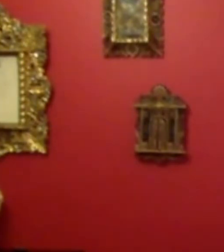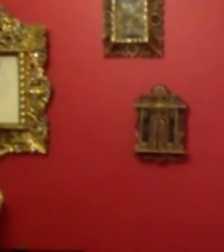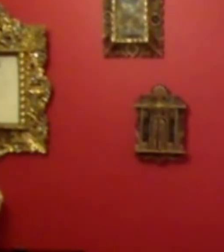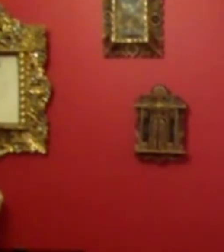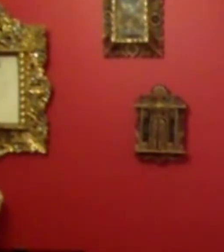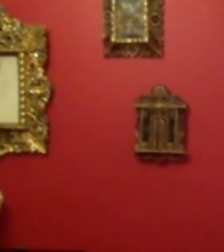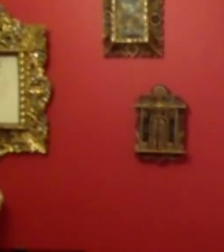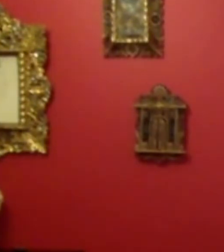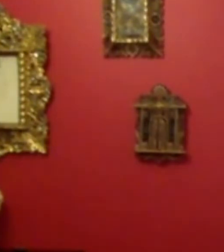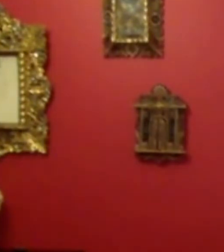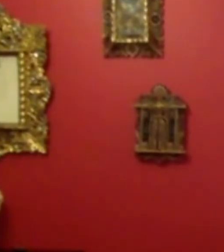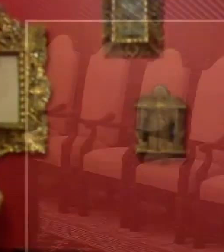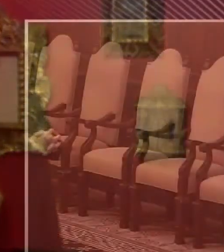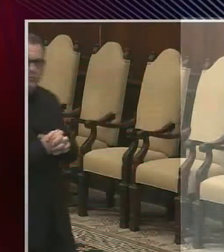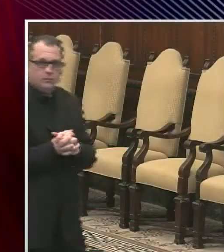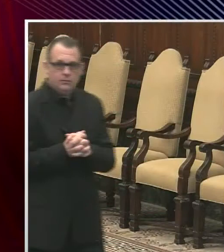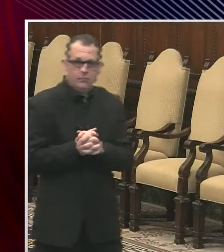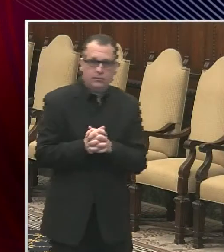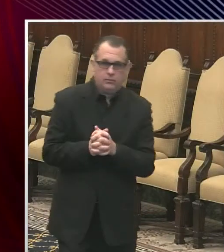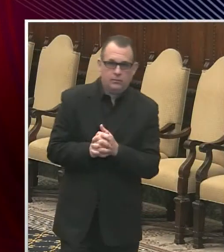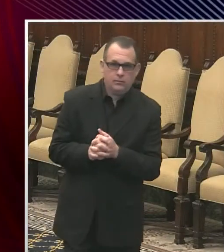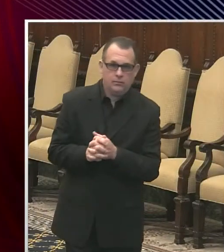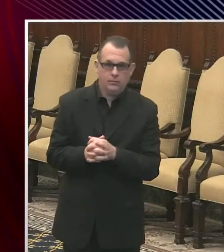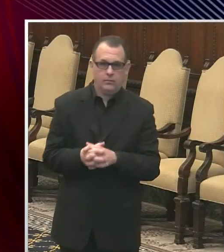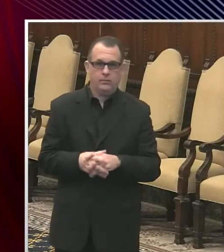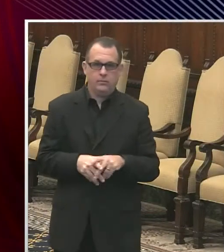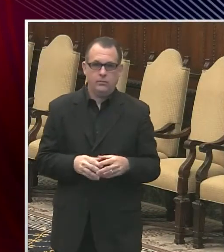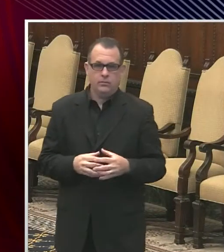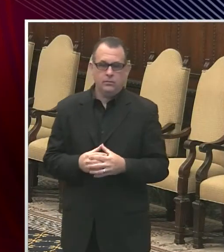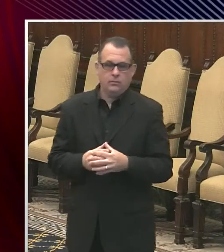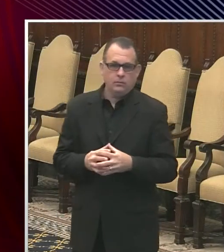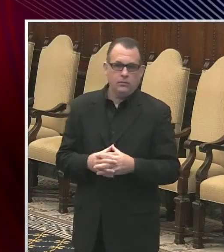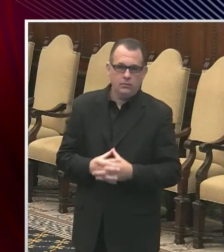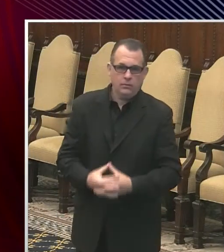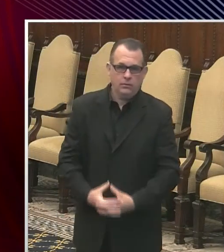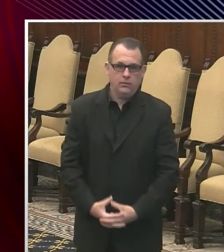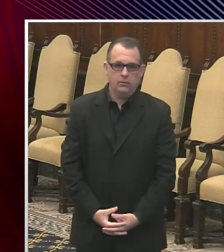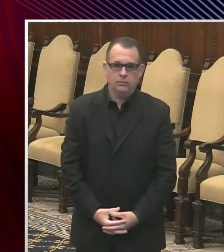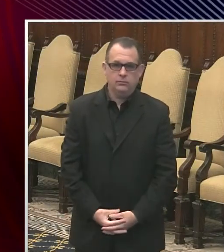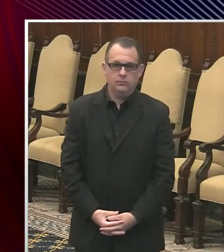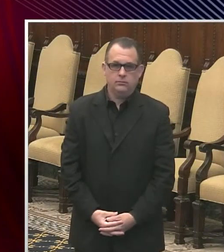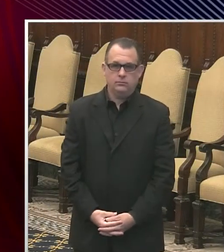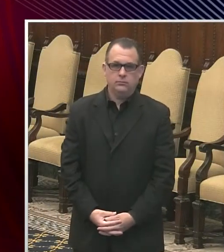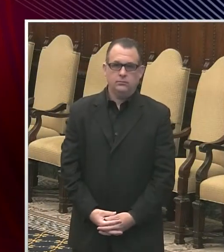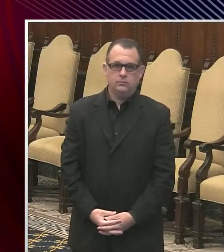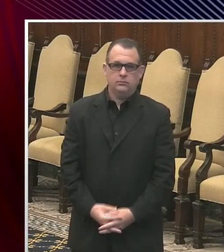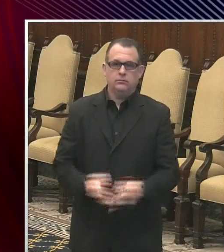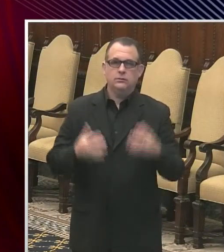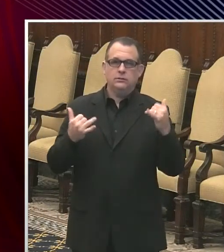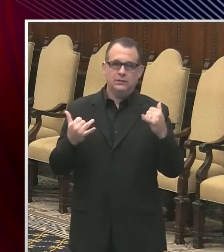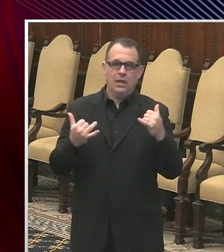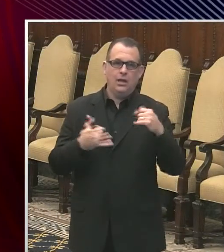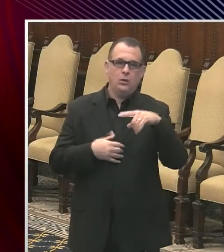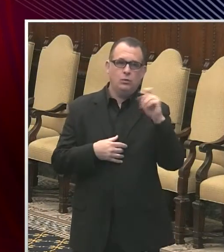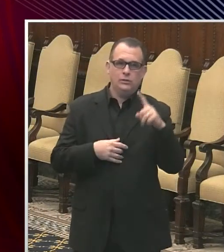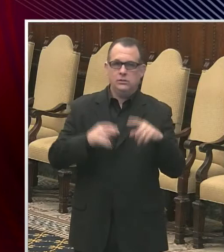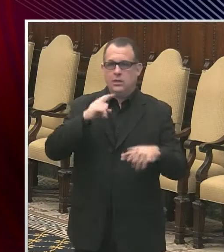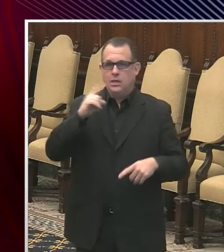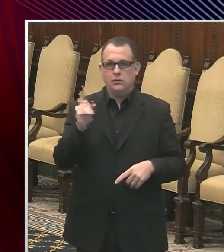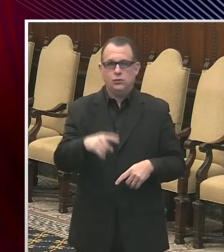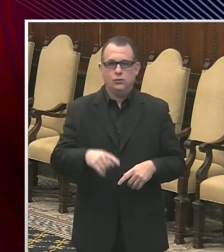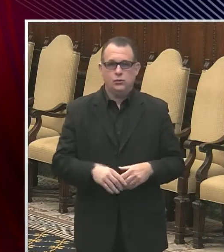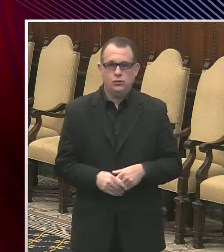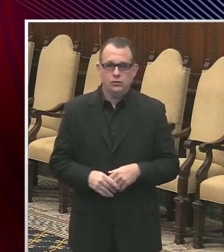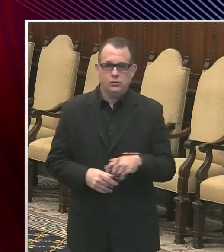Thank you, Armando. We're now going to move to the Q&A portion for members of the media.